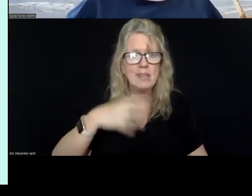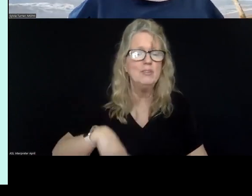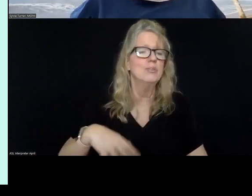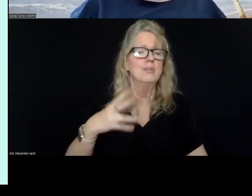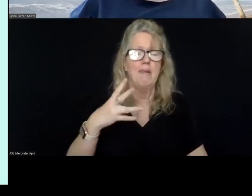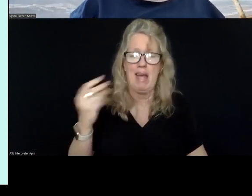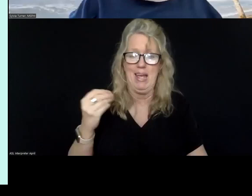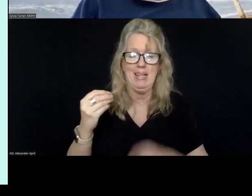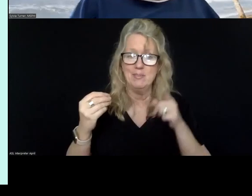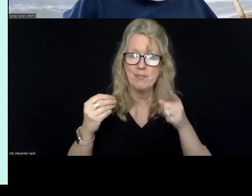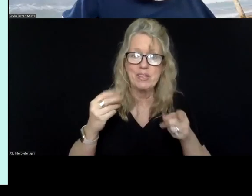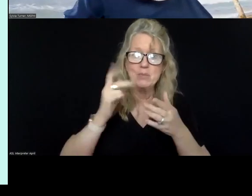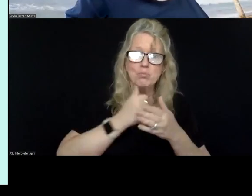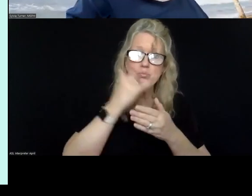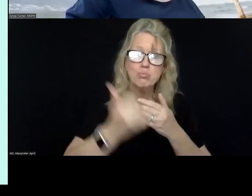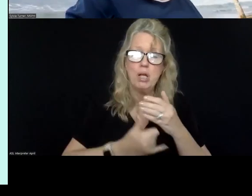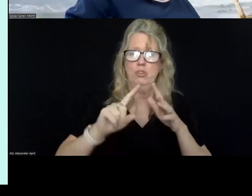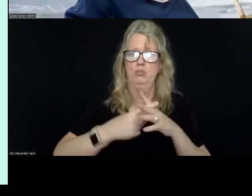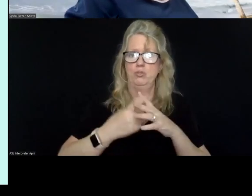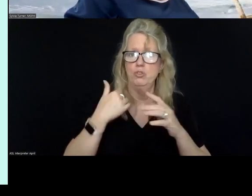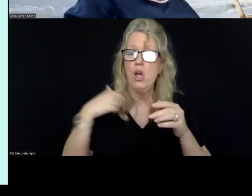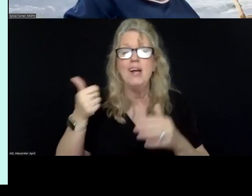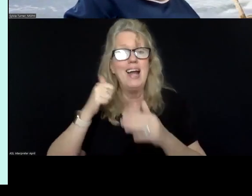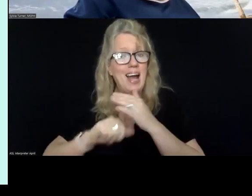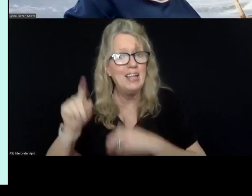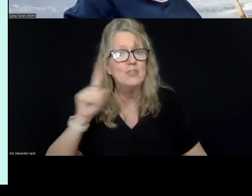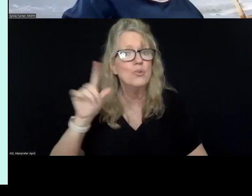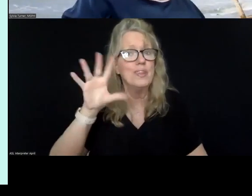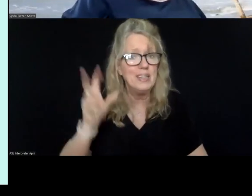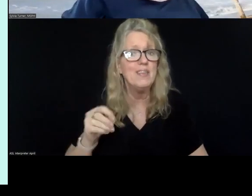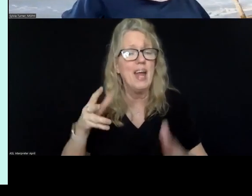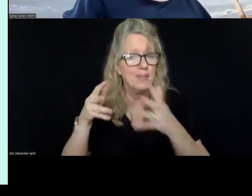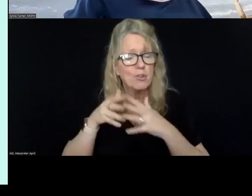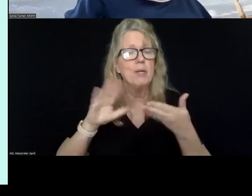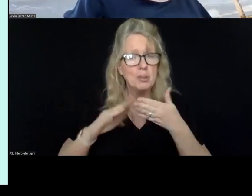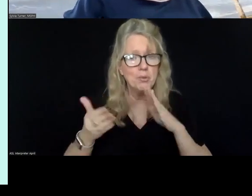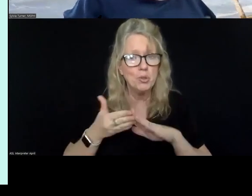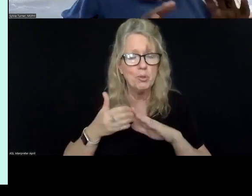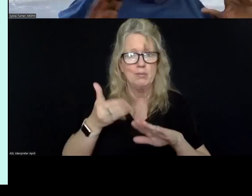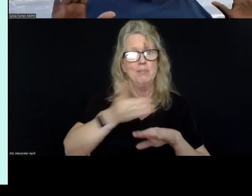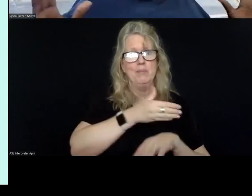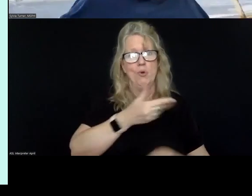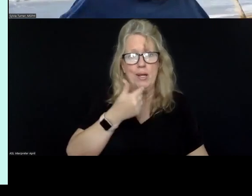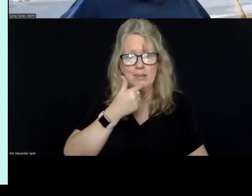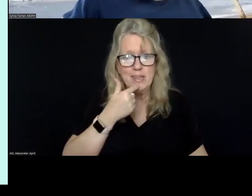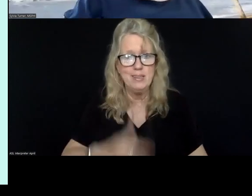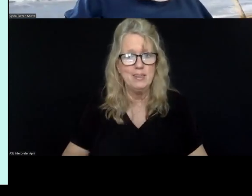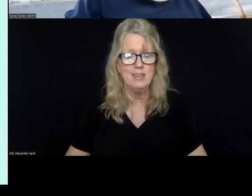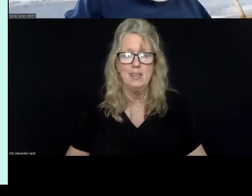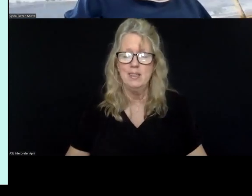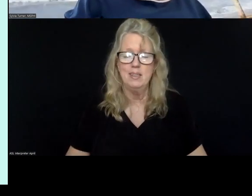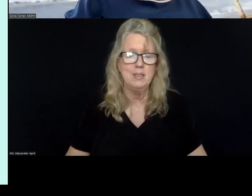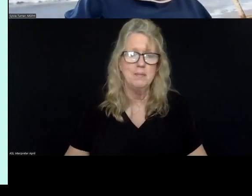this project started in the African American community, as been stated earlier, mental